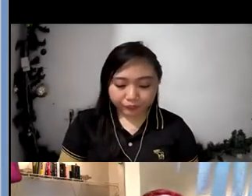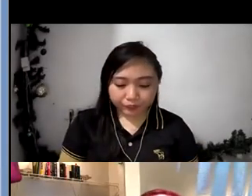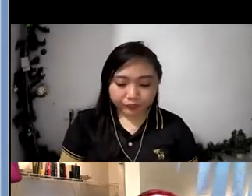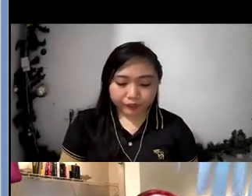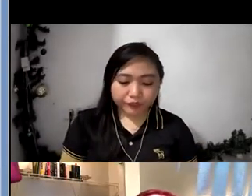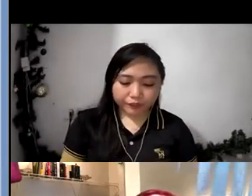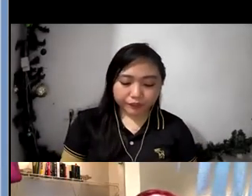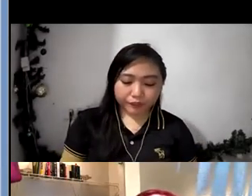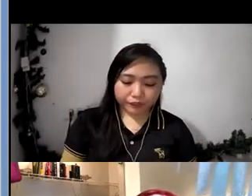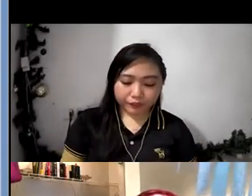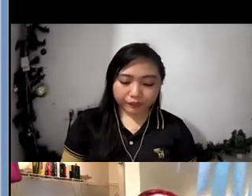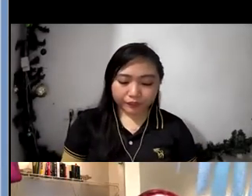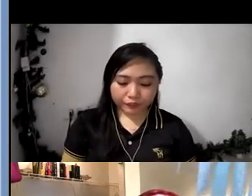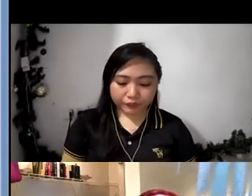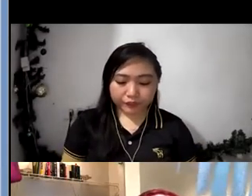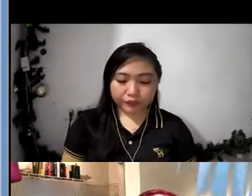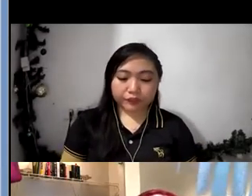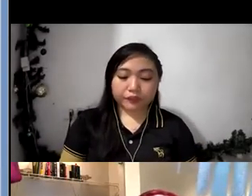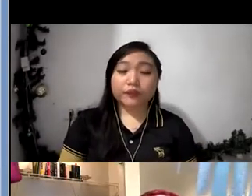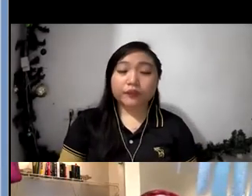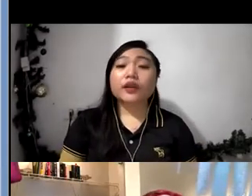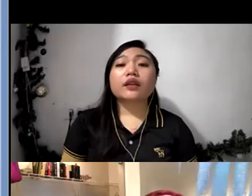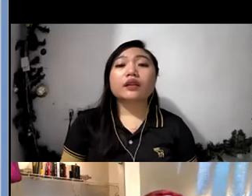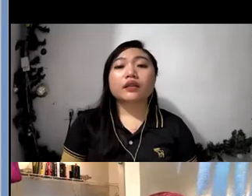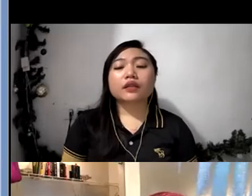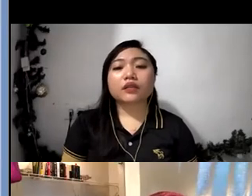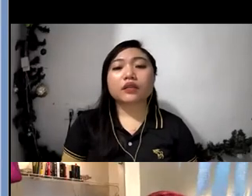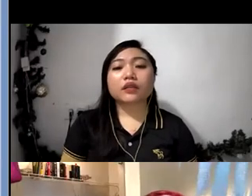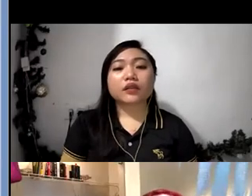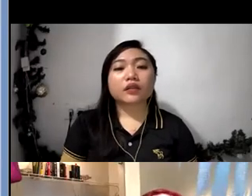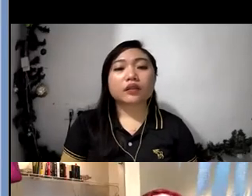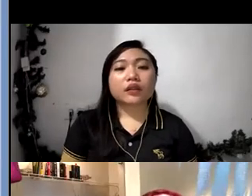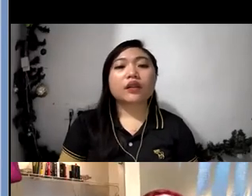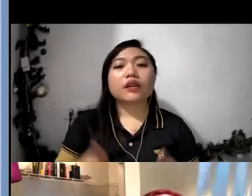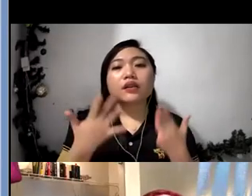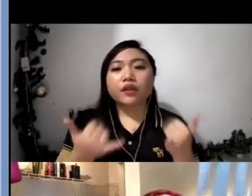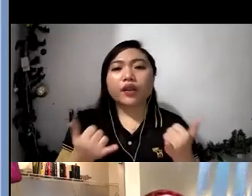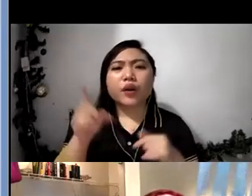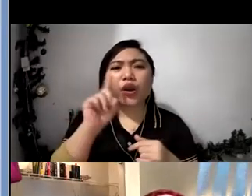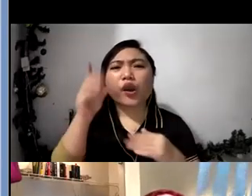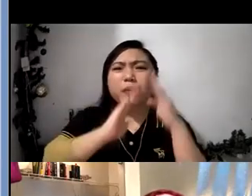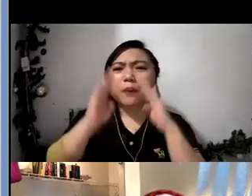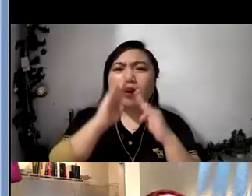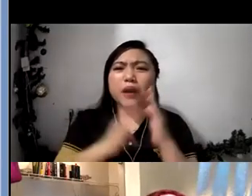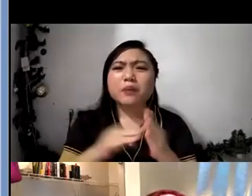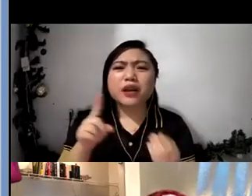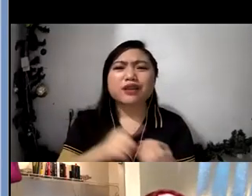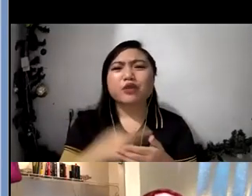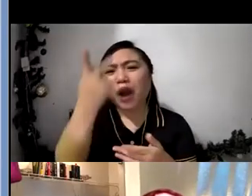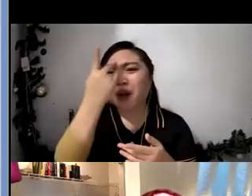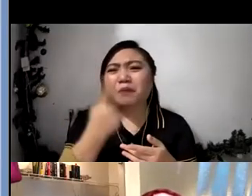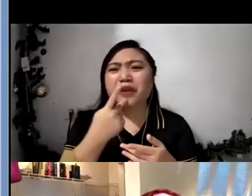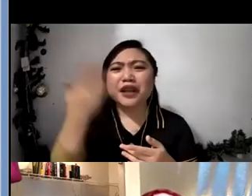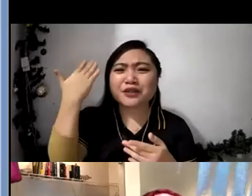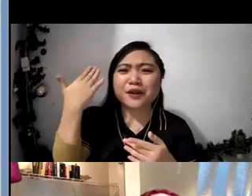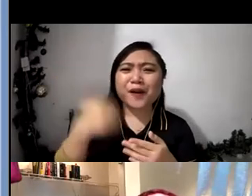and perpetuate gender-based inequality intergenerationally, yung mga problema ng mga magulang natin, ninuno